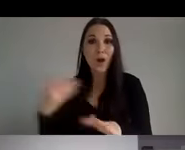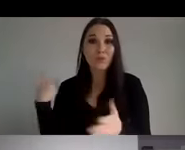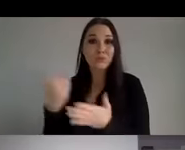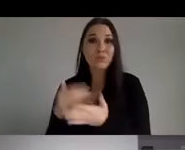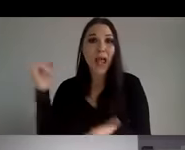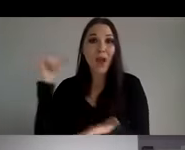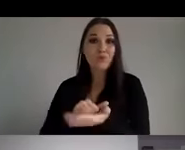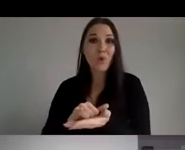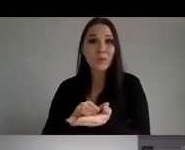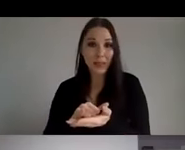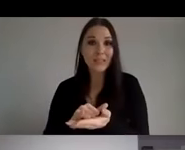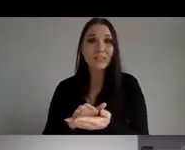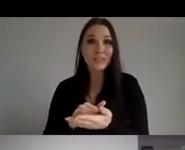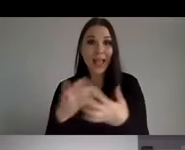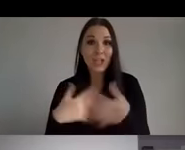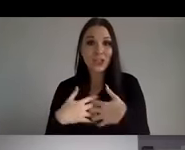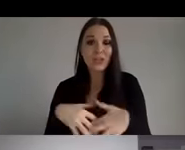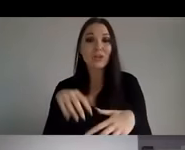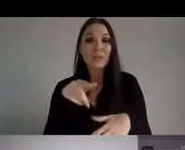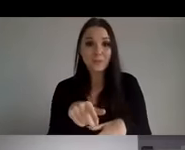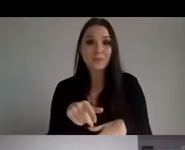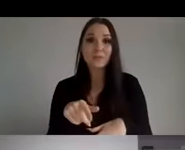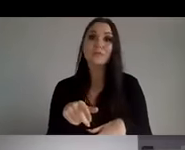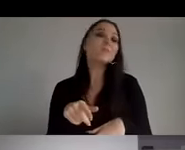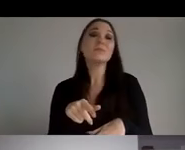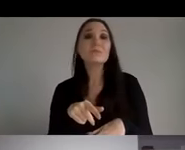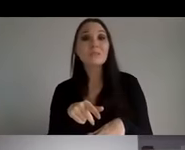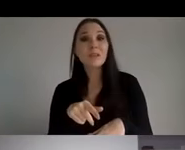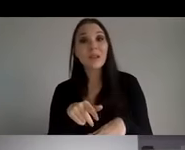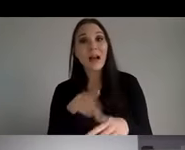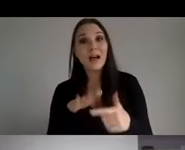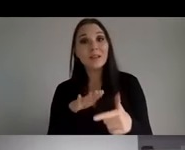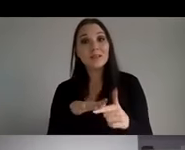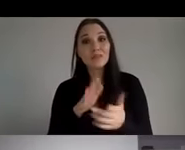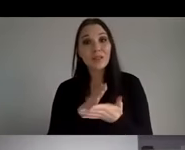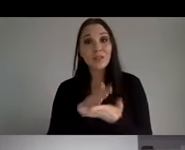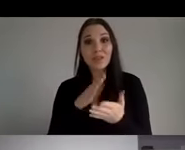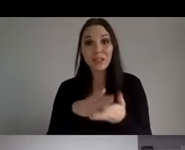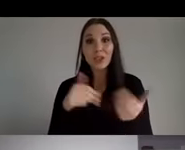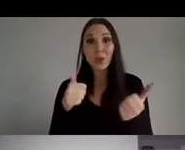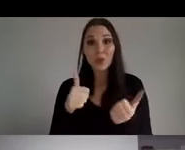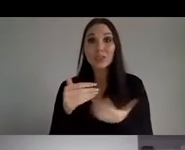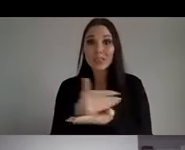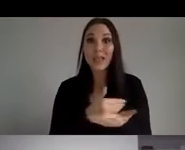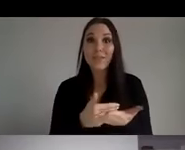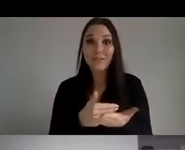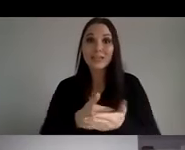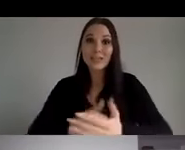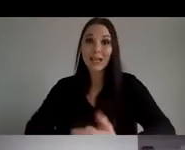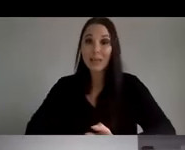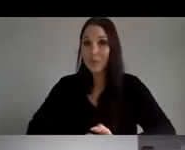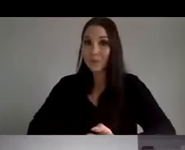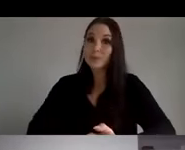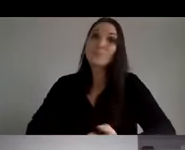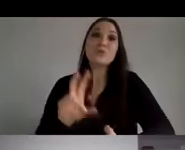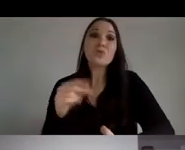shifting to automotive, to Continental, to BMW or wherever, and they are really good in safety, and they are not coming from the